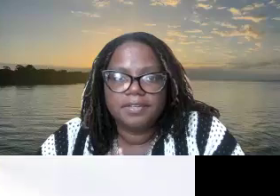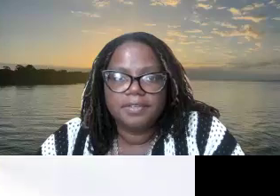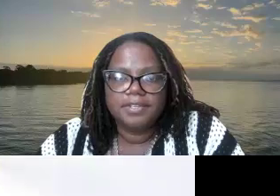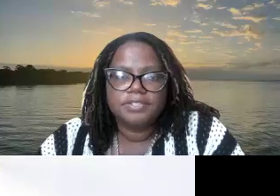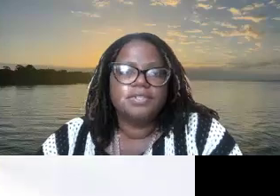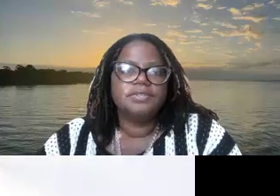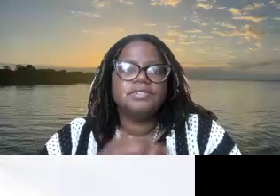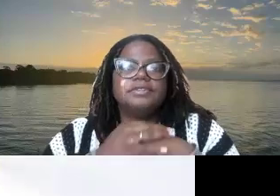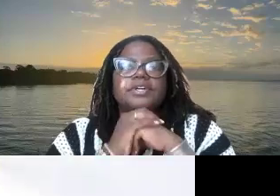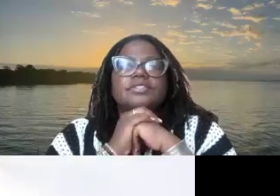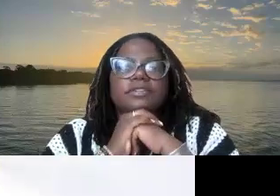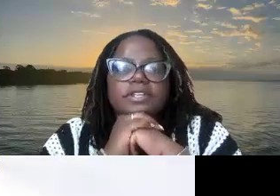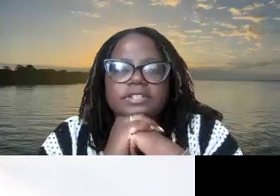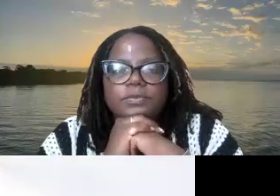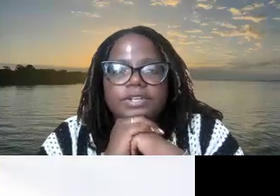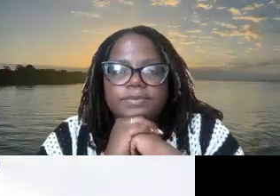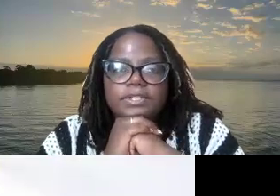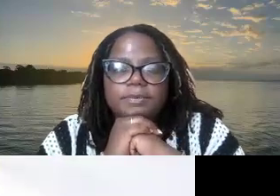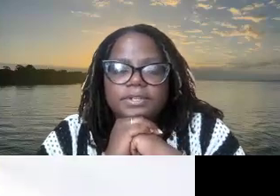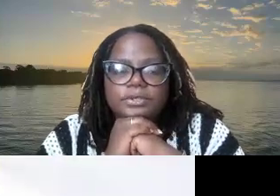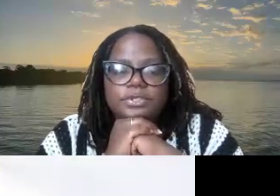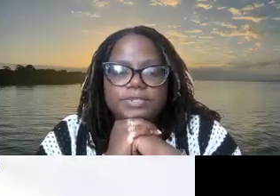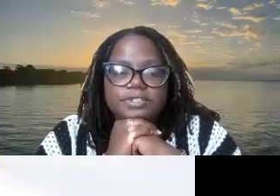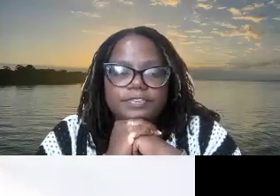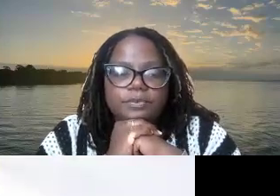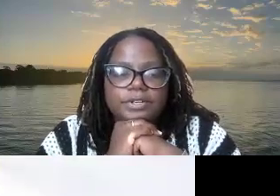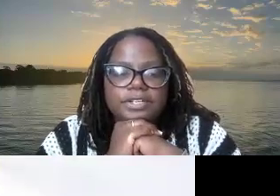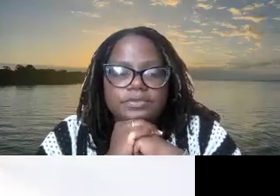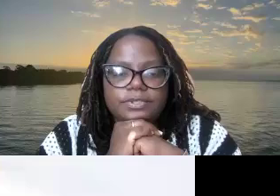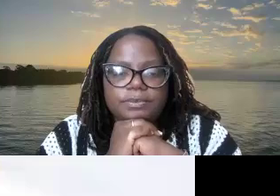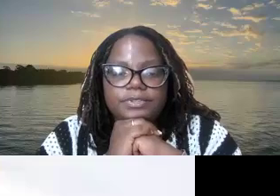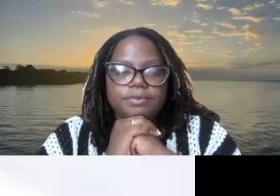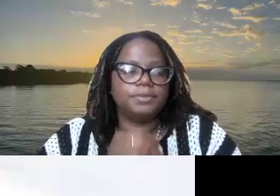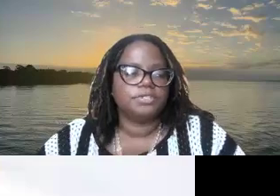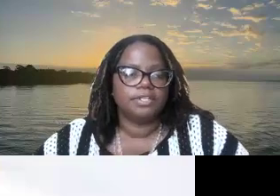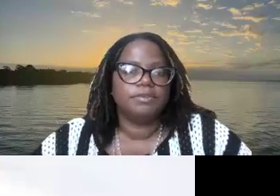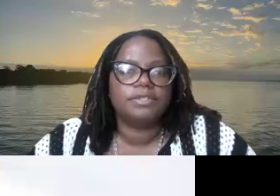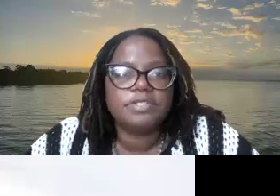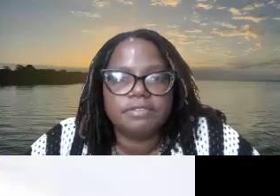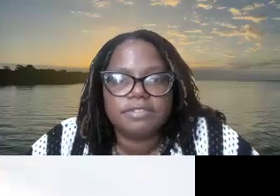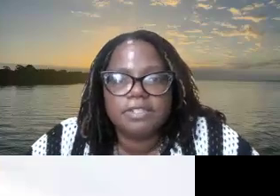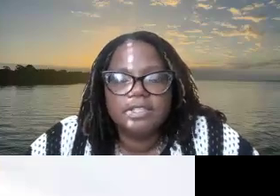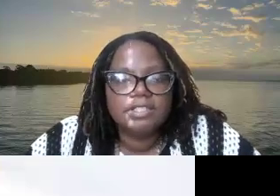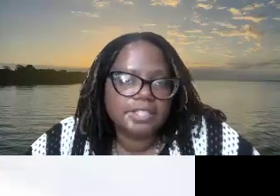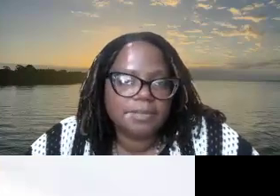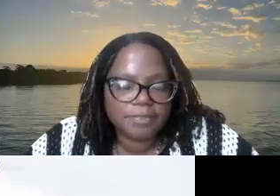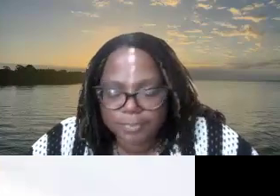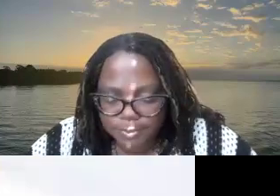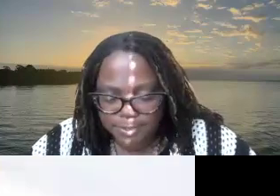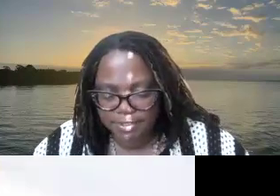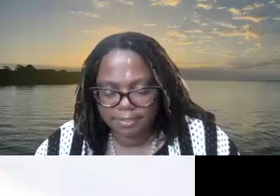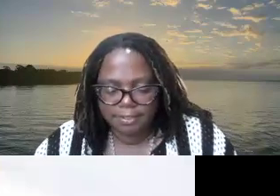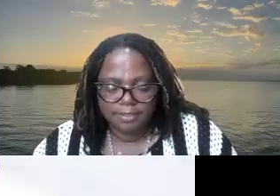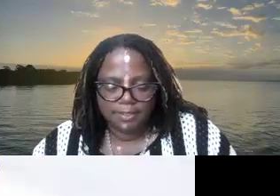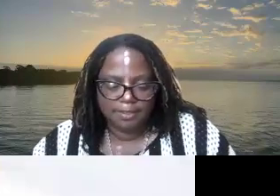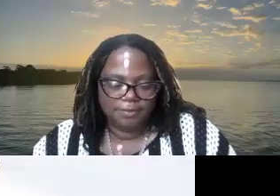All right. So here's a question that when I'm talking about culture specific work, it's really important that we always check in with ourselves. Today, I'm very